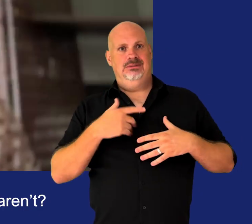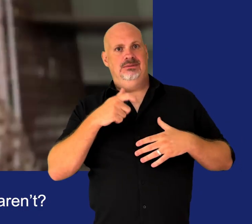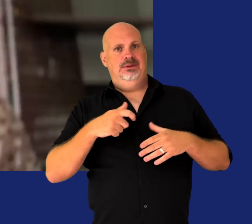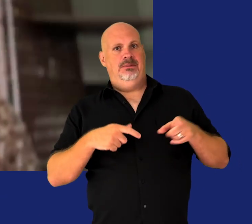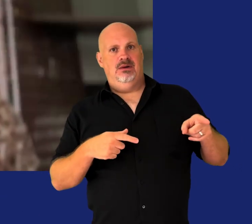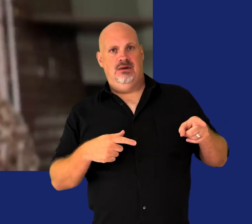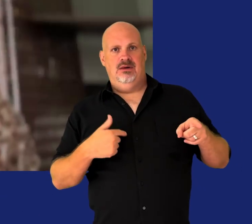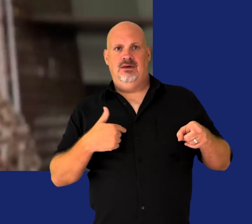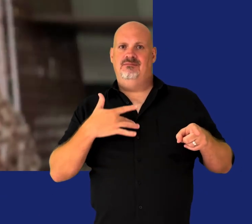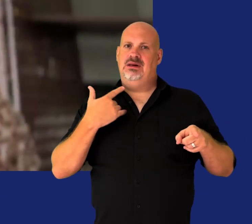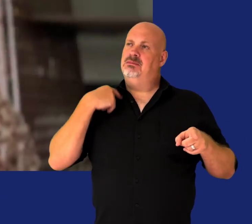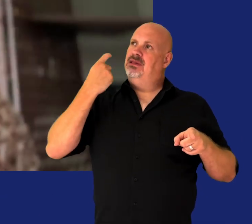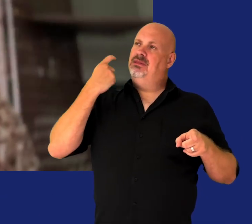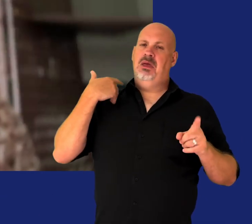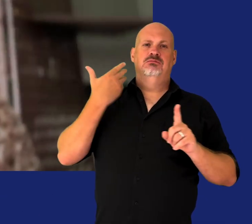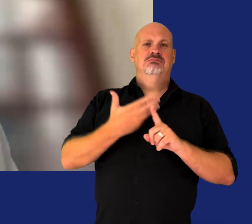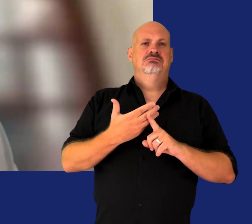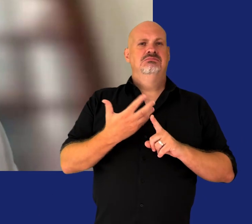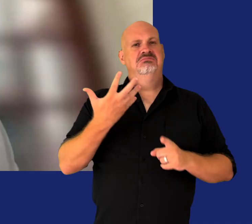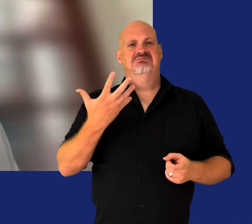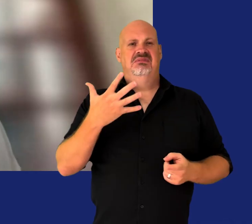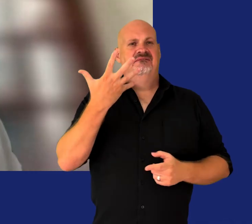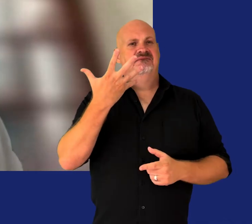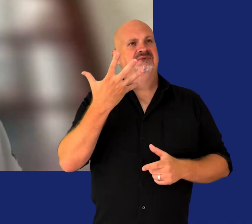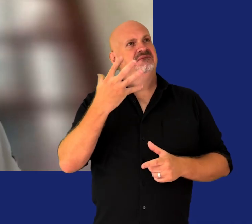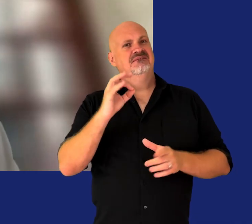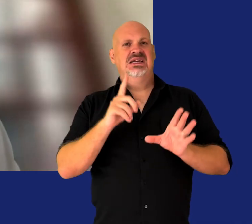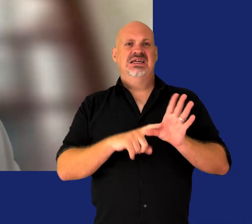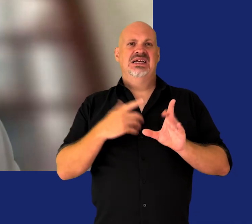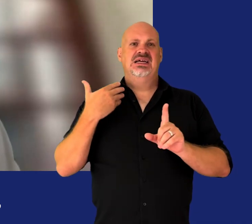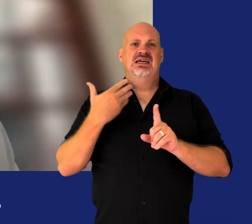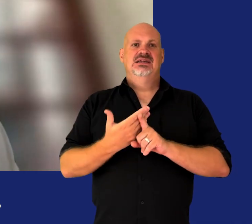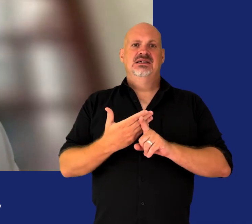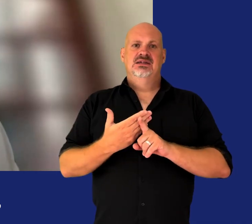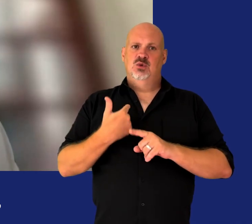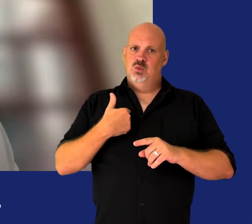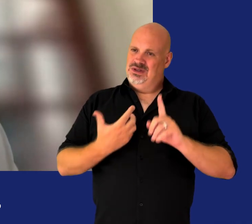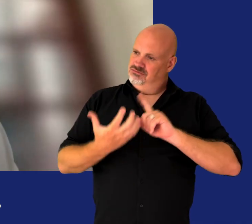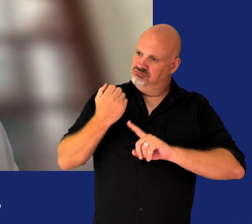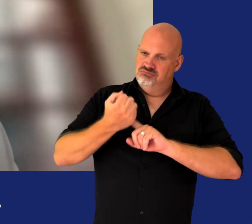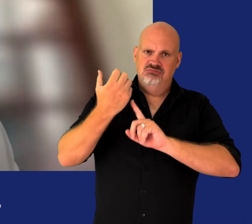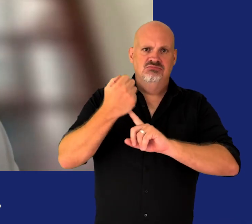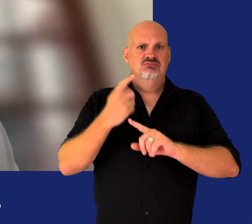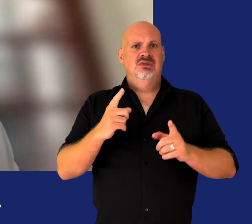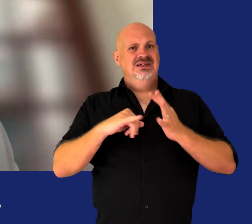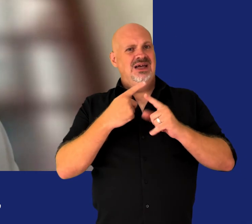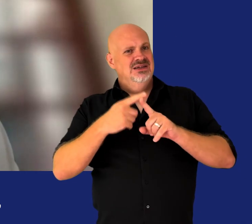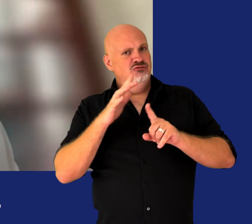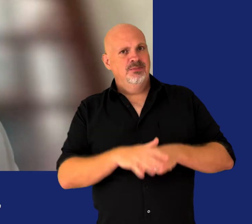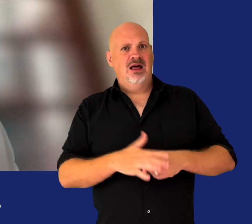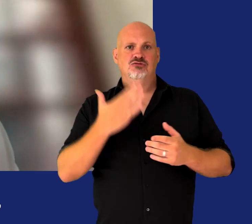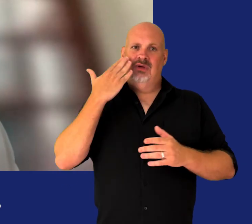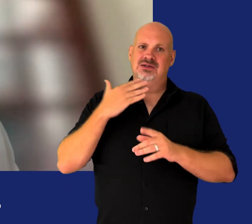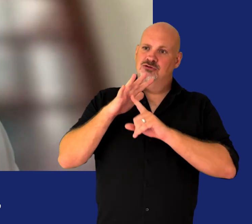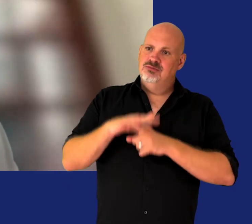are. And I was thinking that over the past 50 years, made great strides with sex discrimination,